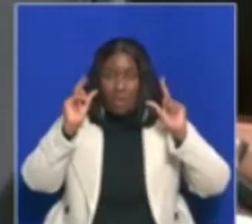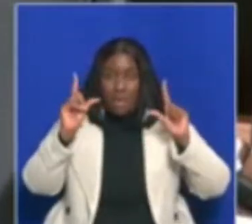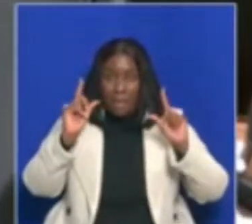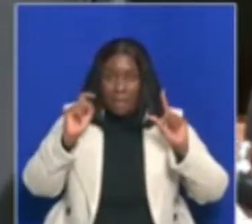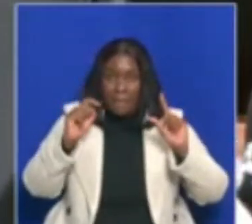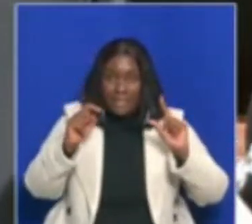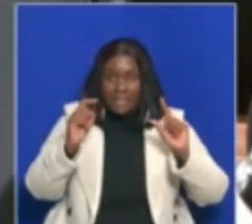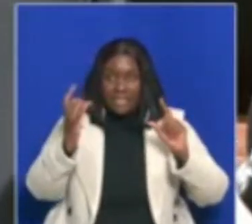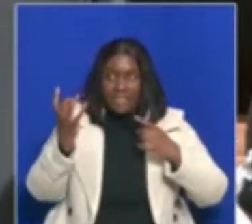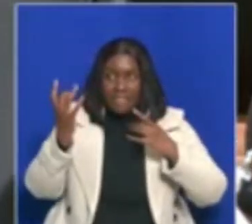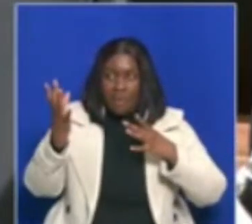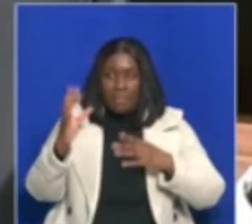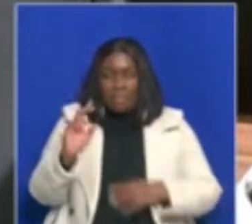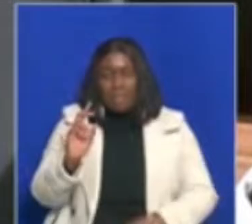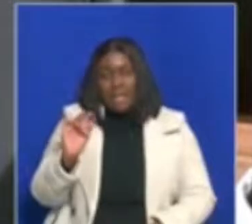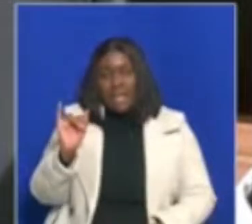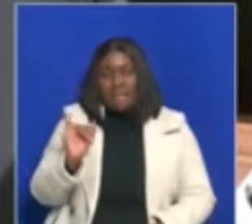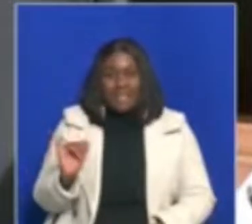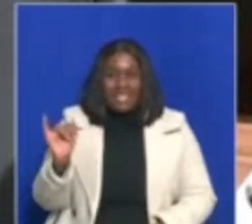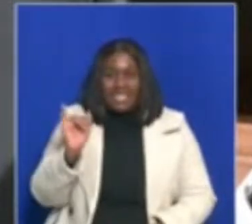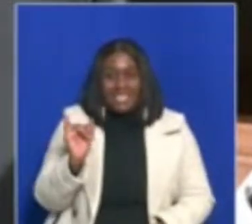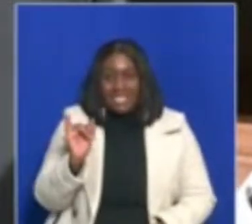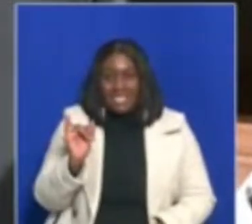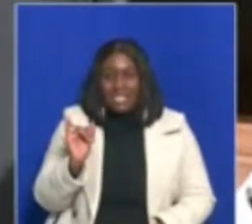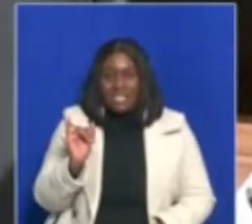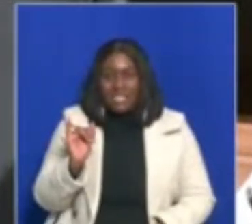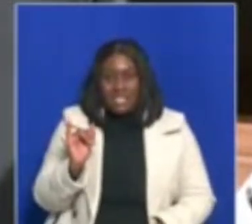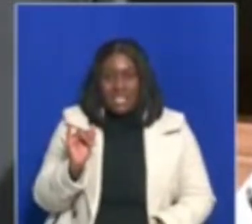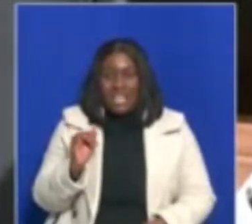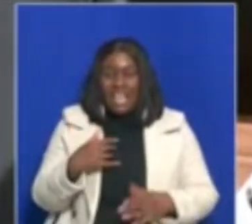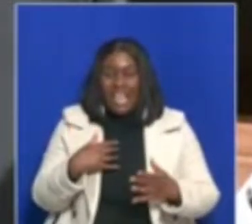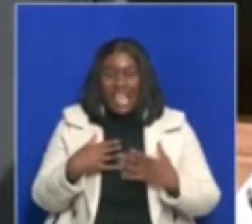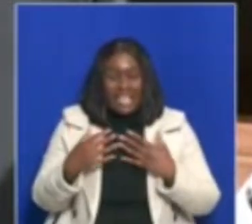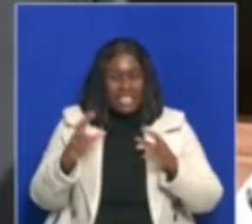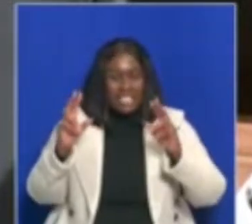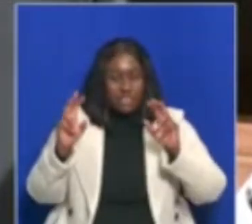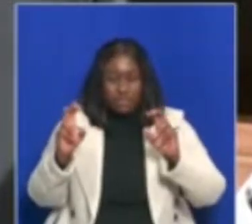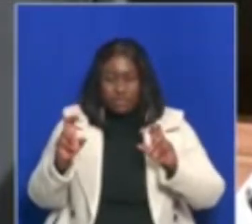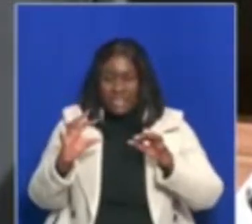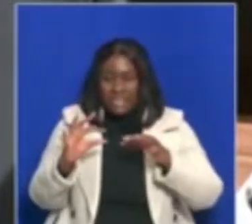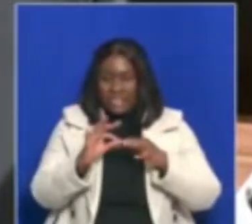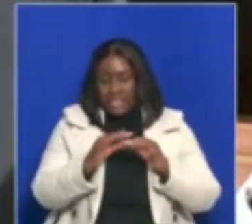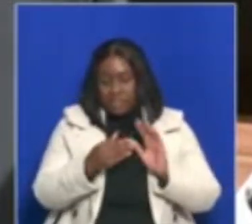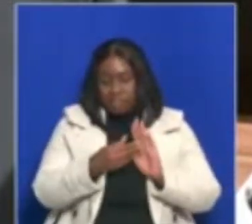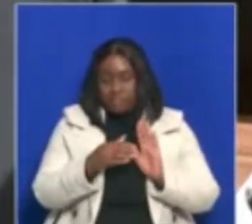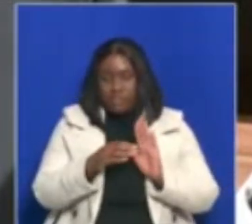matters referred to in 28(1)A to F, and